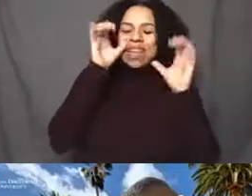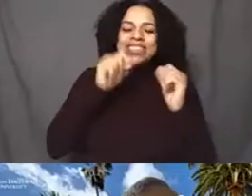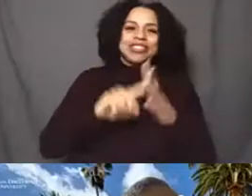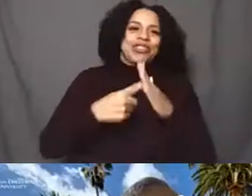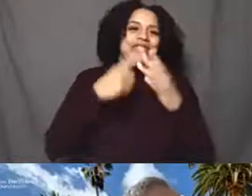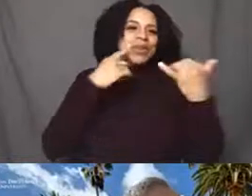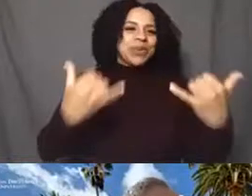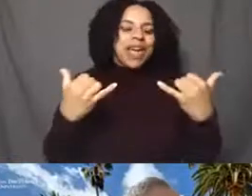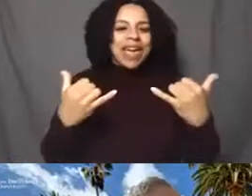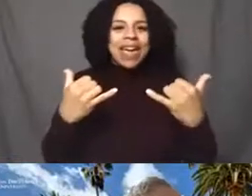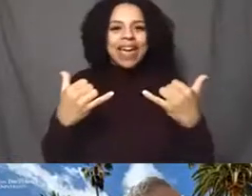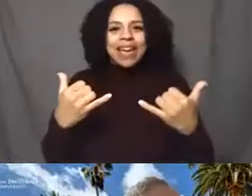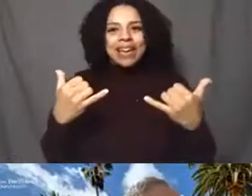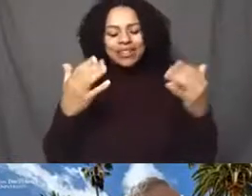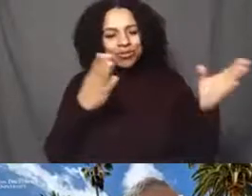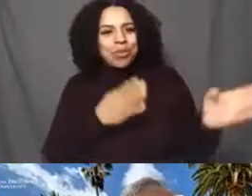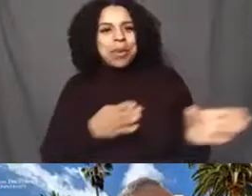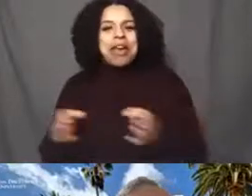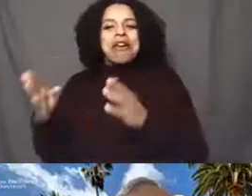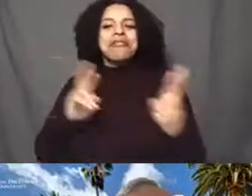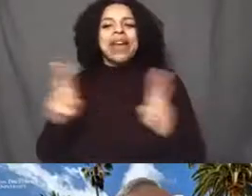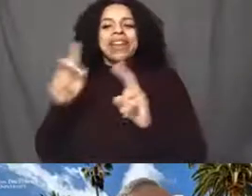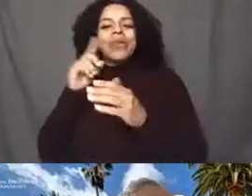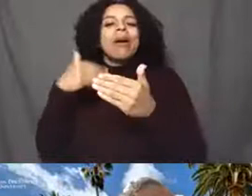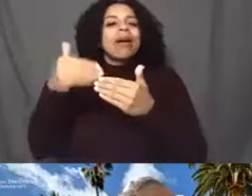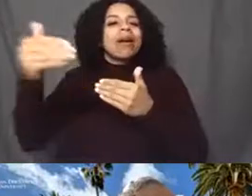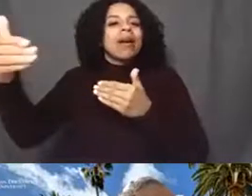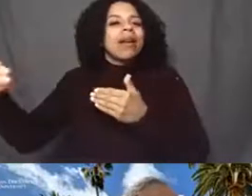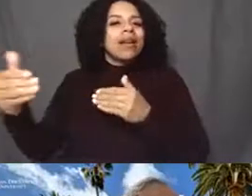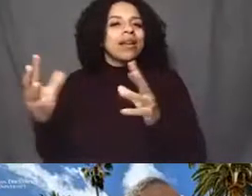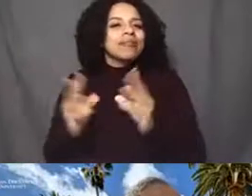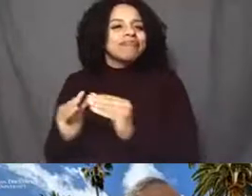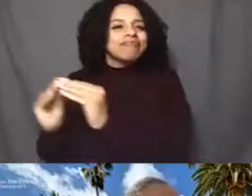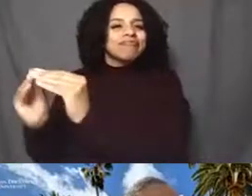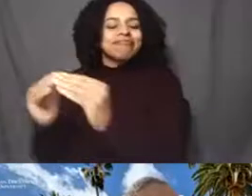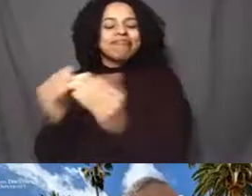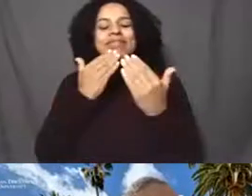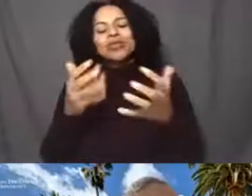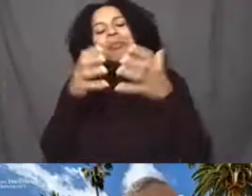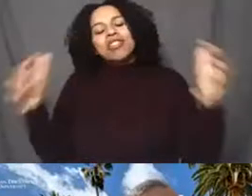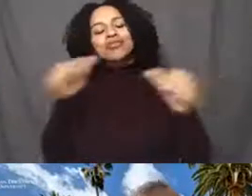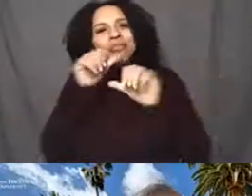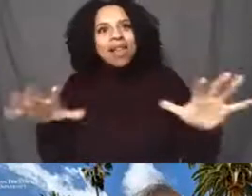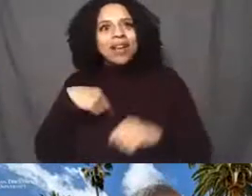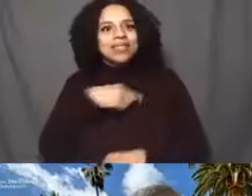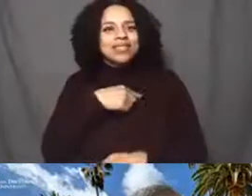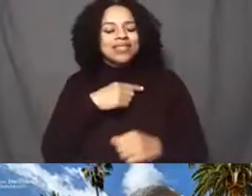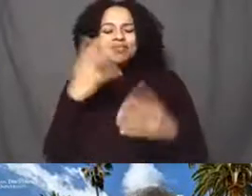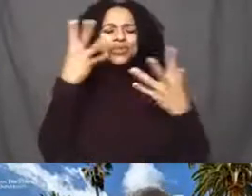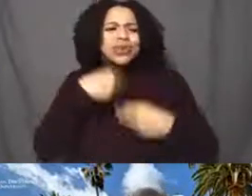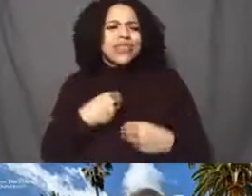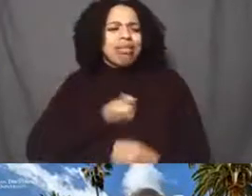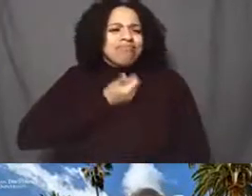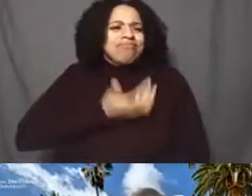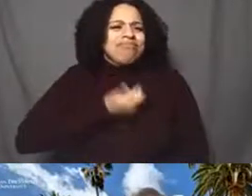prepare us for everything else that we're gonna be hearing today. Thank you so much for blessing us with your beautiful words. So